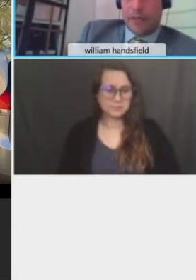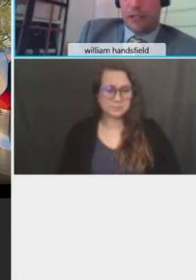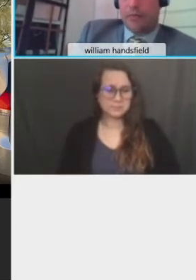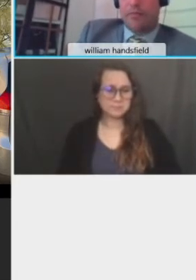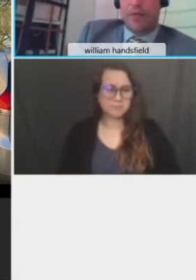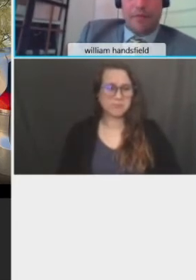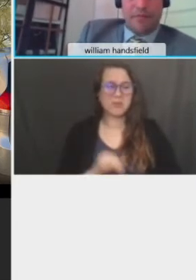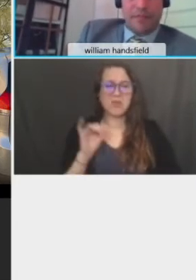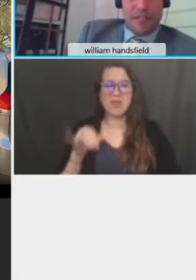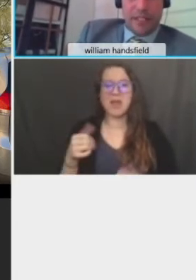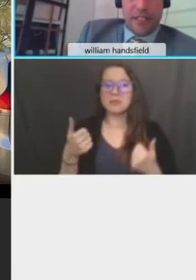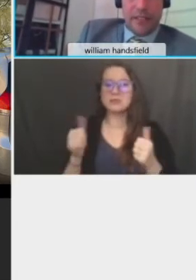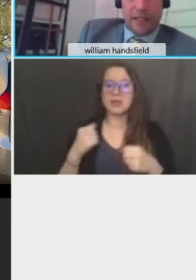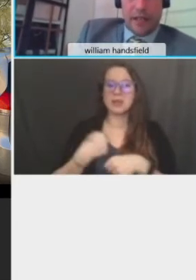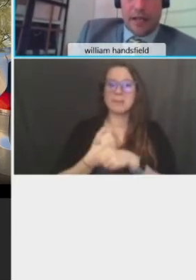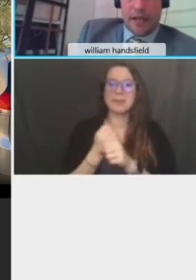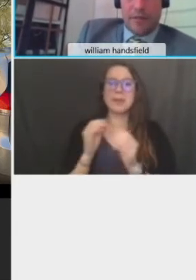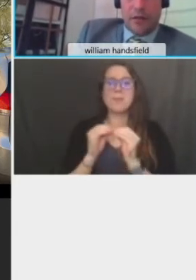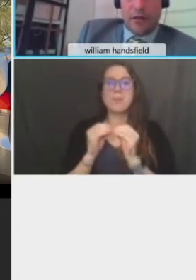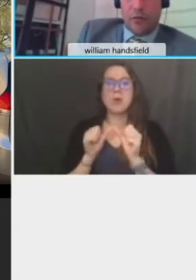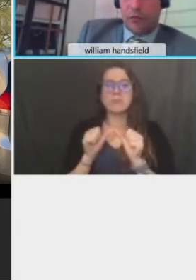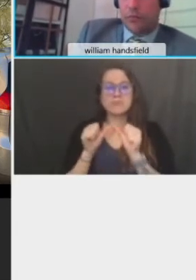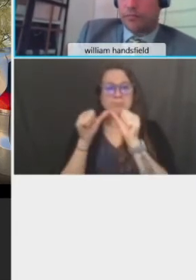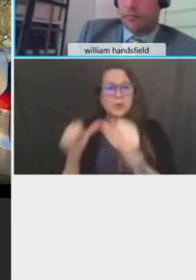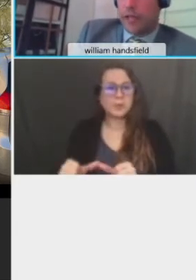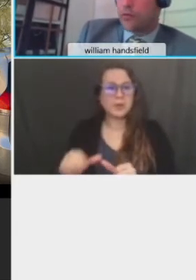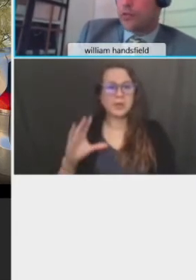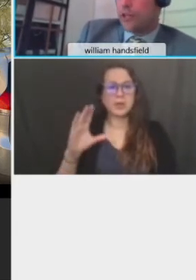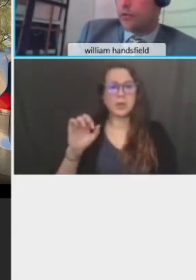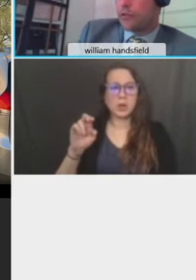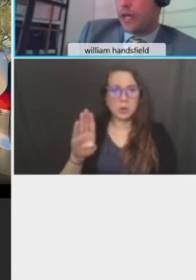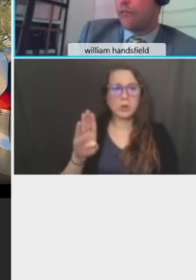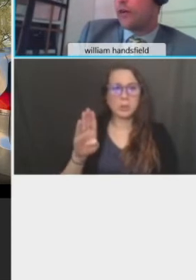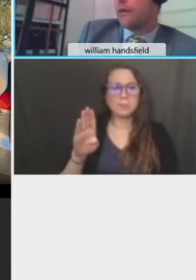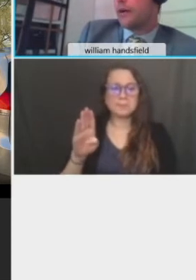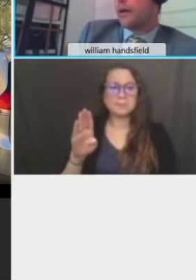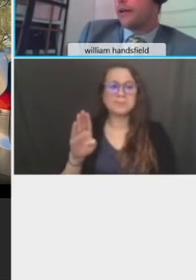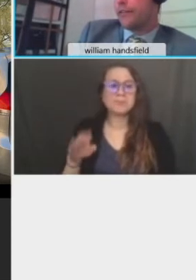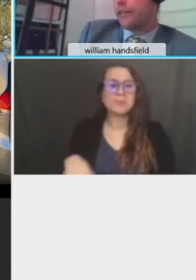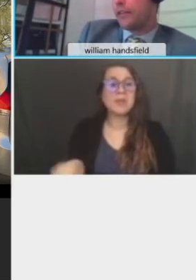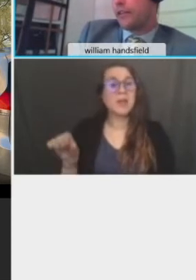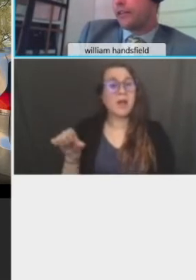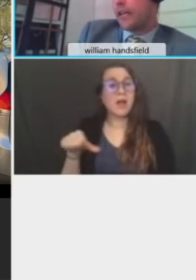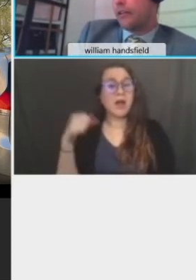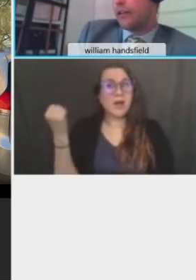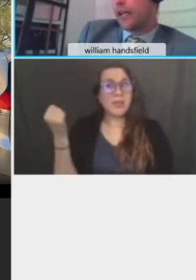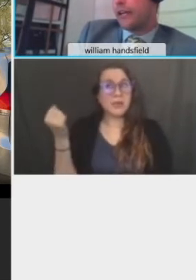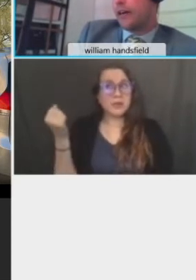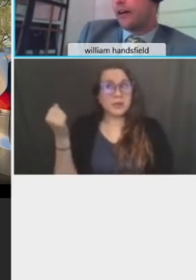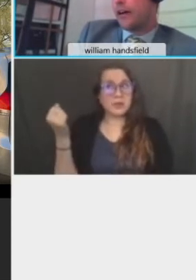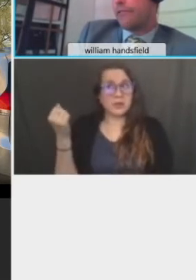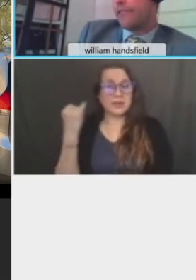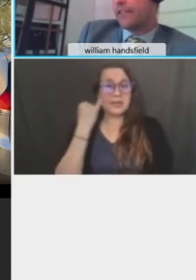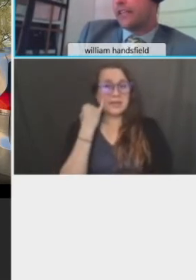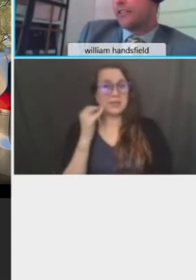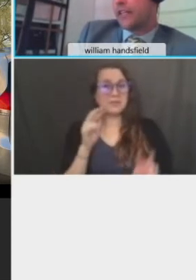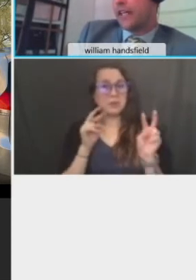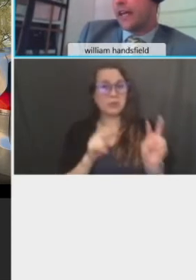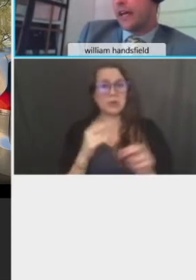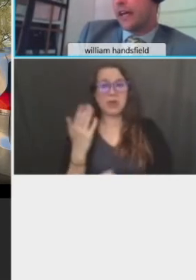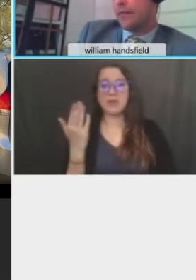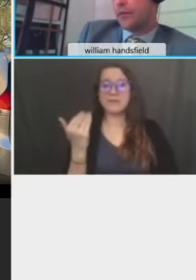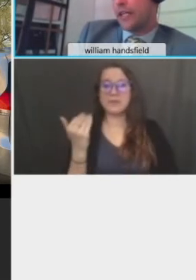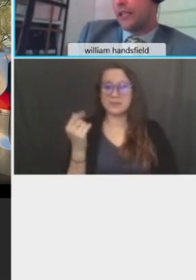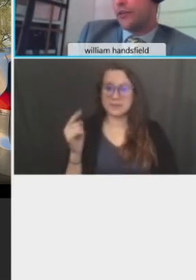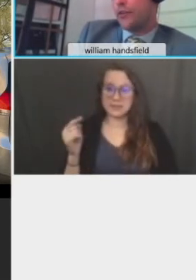more permanent curb type facility. So as with the other ones, we have one up on, if you take a look at it on 15th